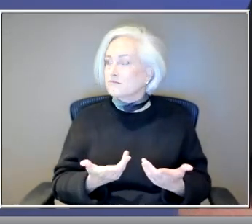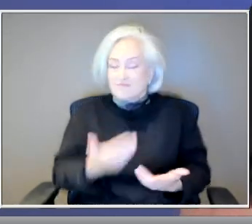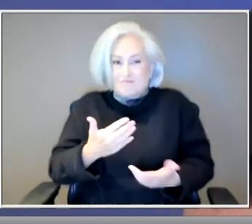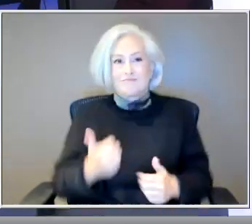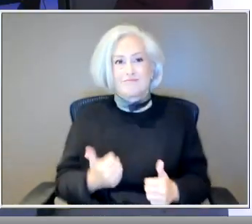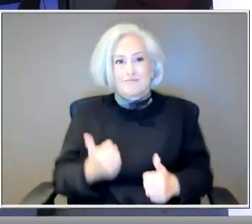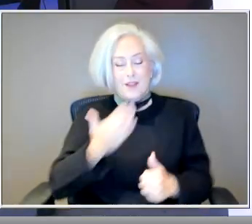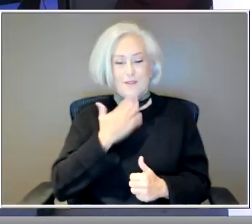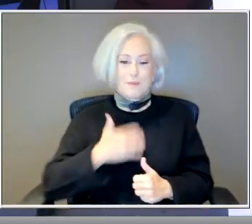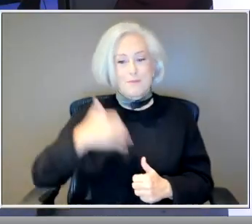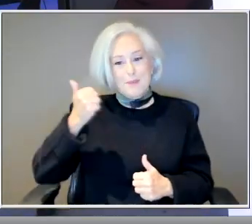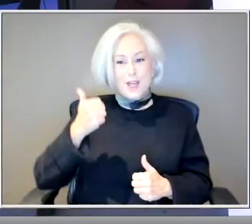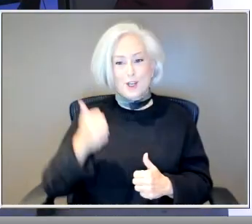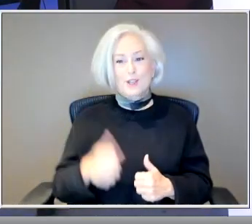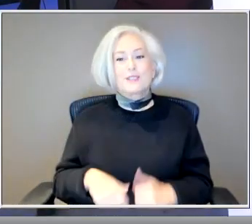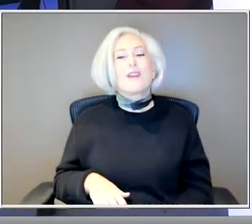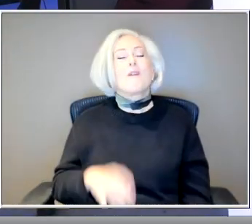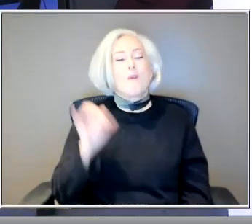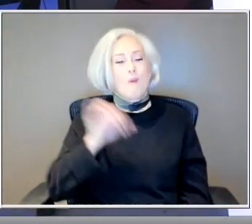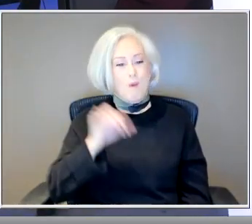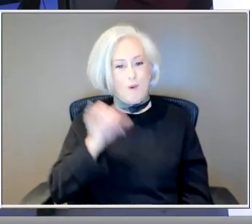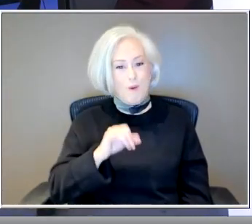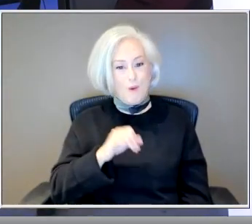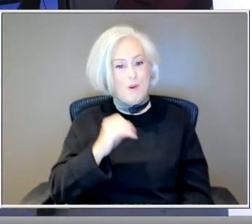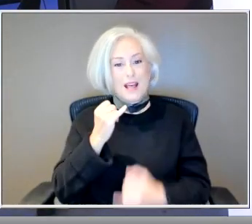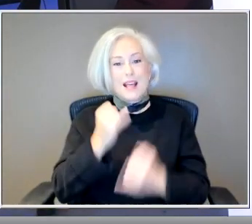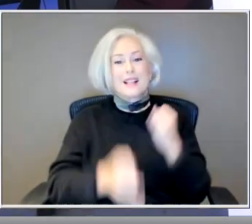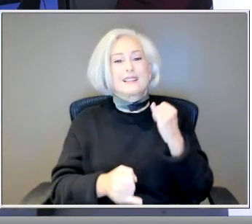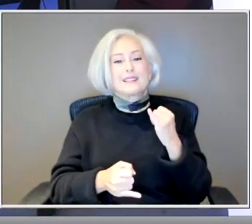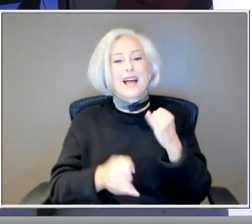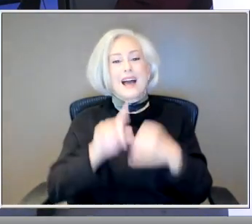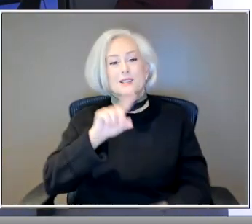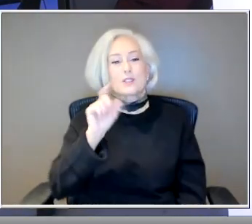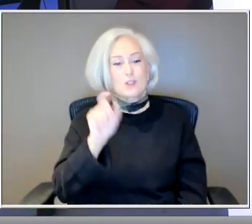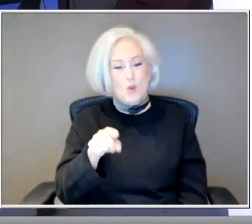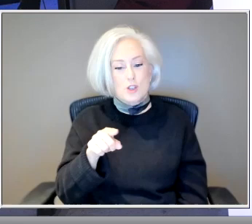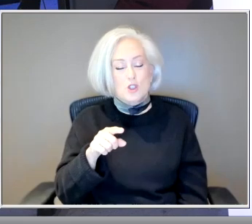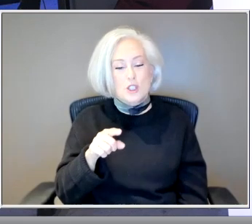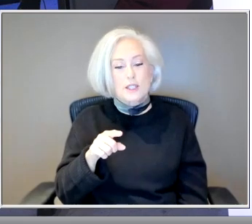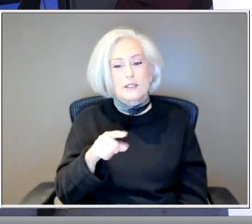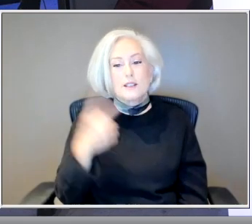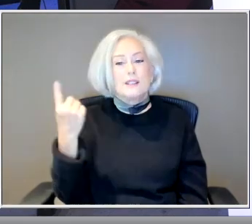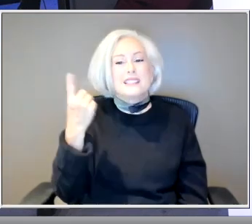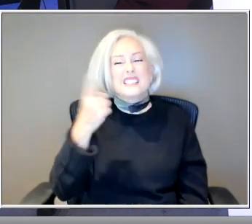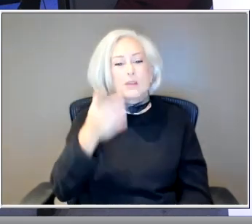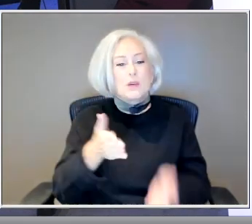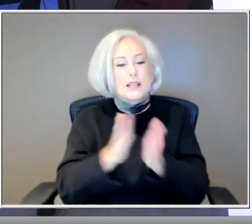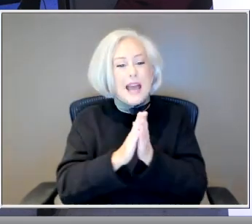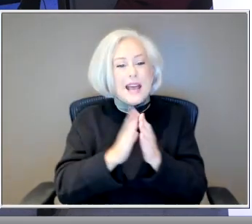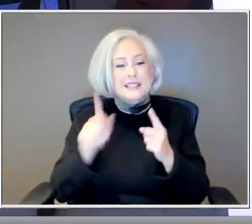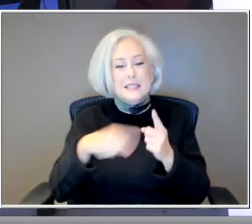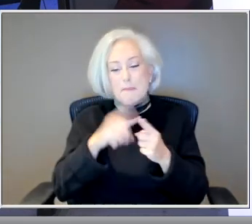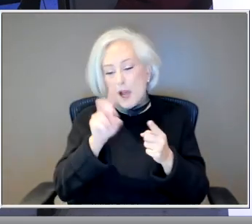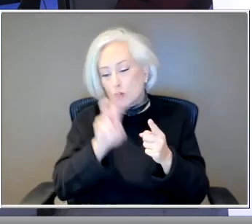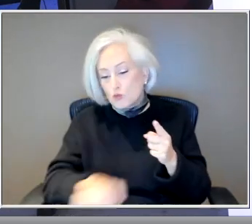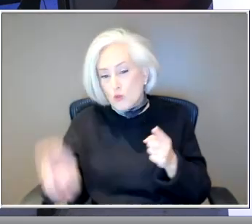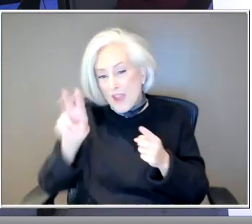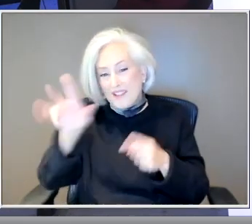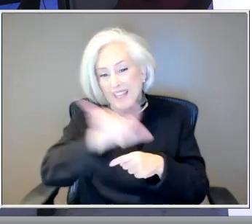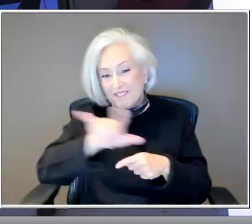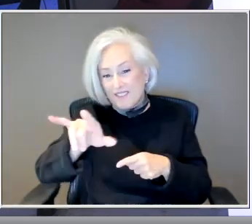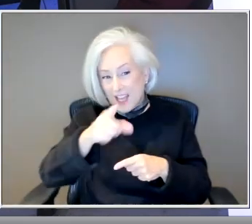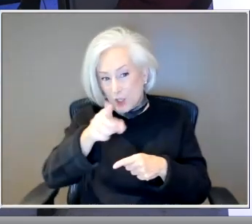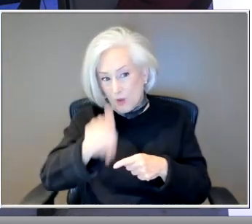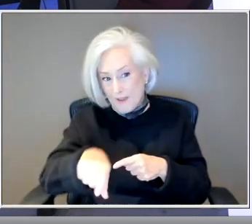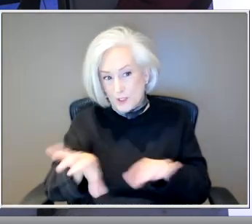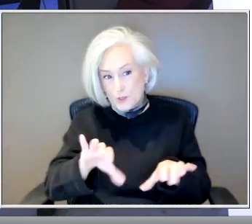So you feel that. Yeah. And then we had a final question where someone was asking about traveling and flying. Do you have to take special precautions for that? No.